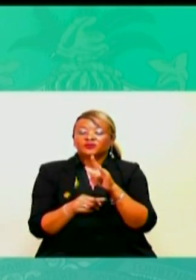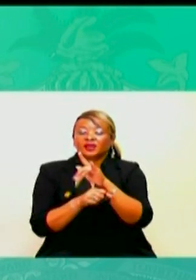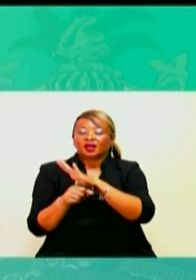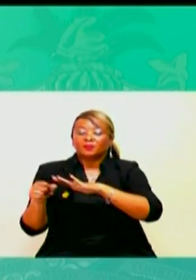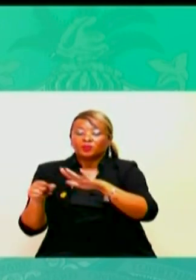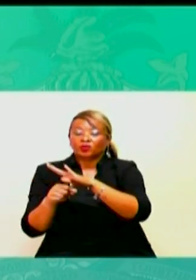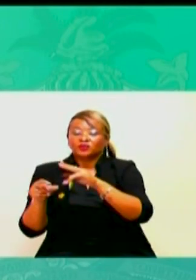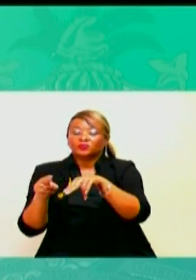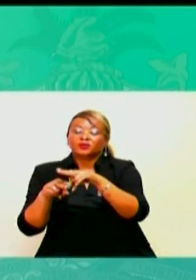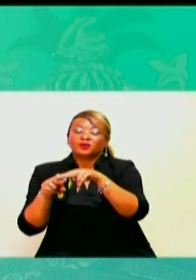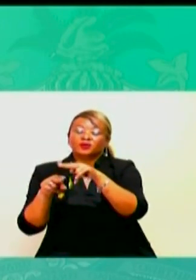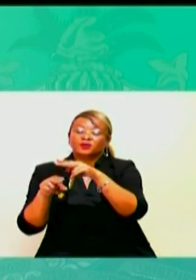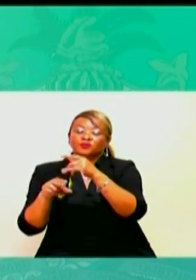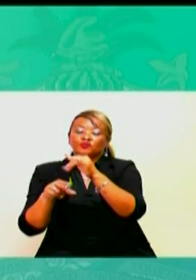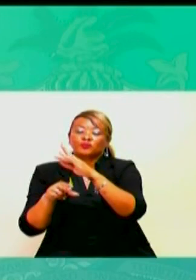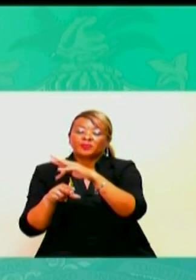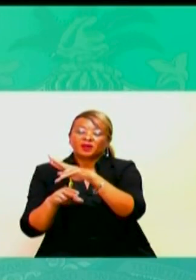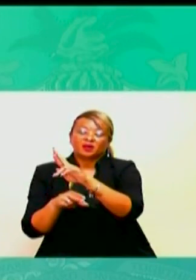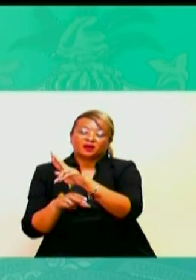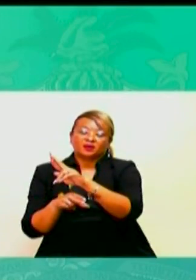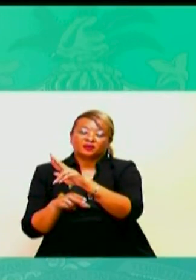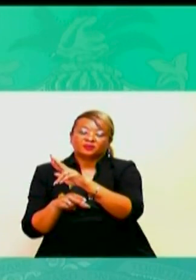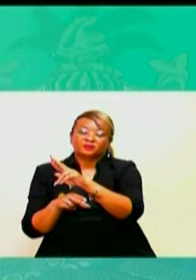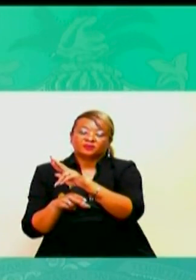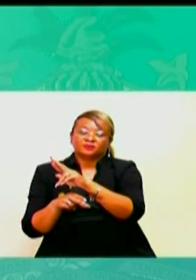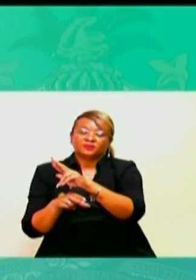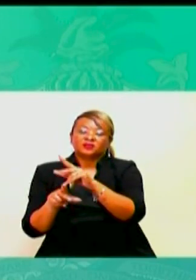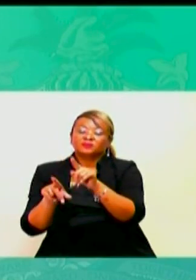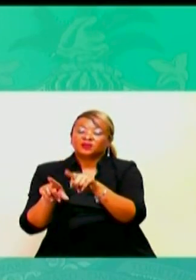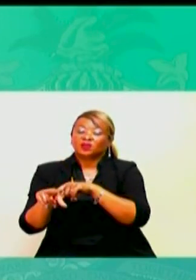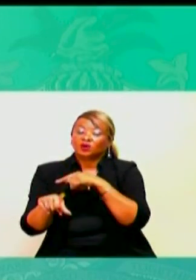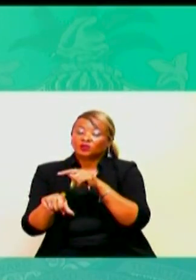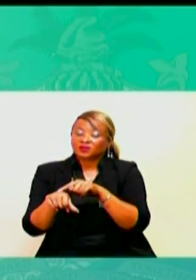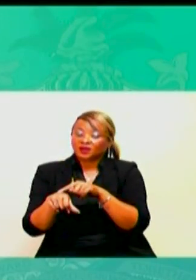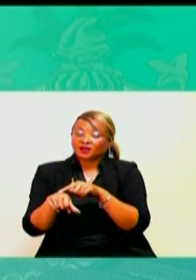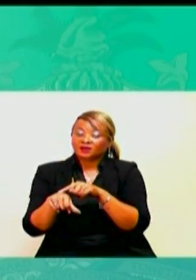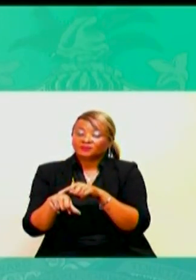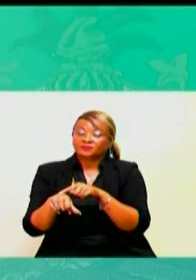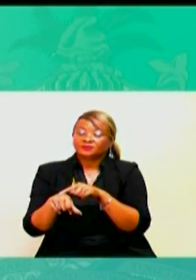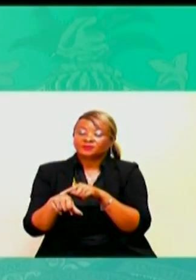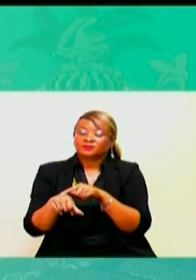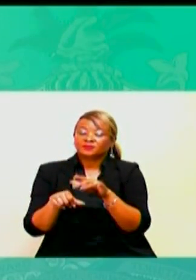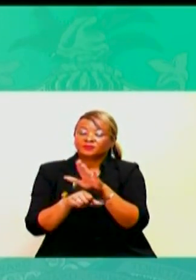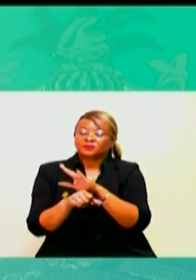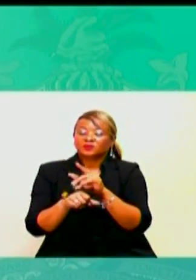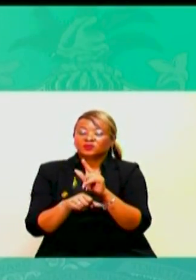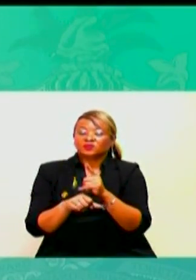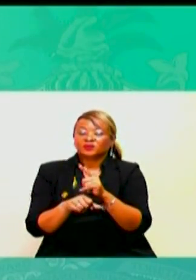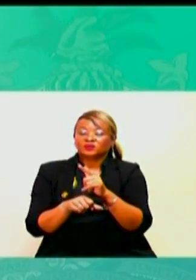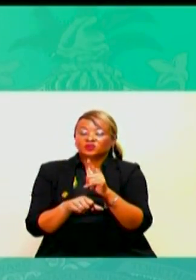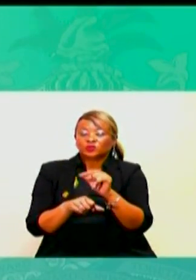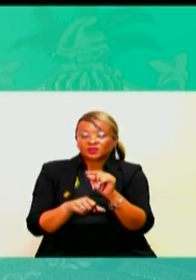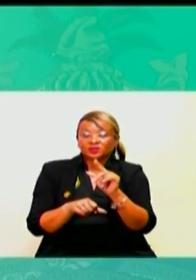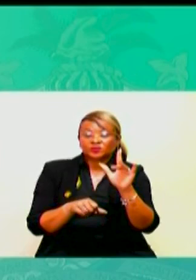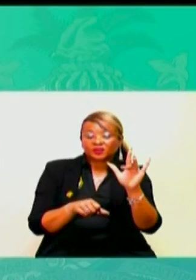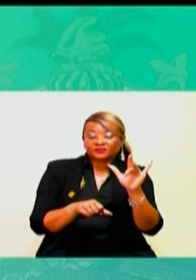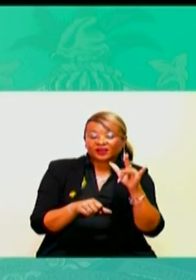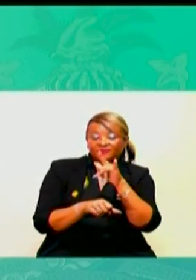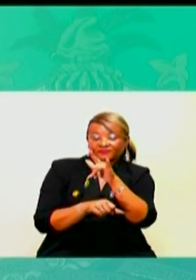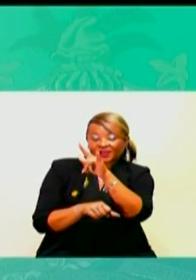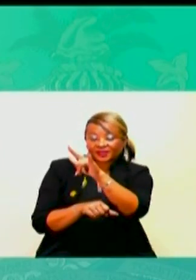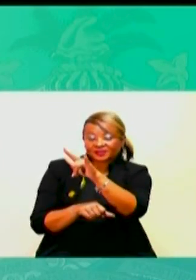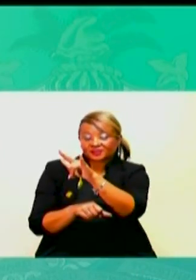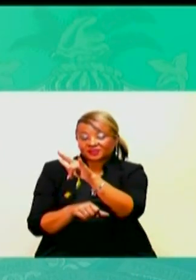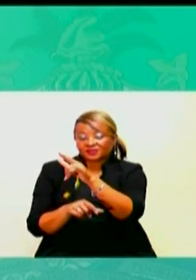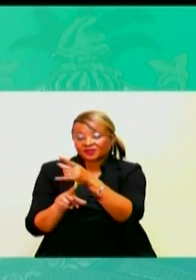Key. This has been a long time coming. There are approximately 20 to 25 flights touching down, mainly from